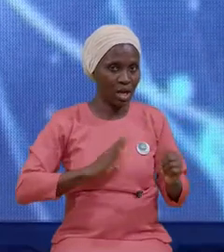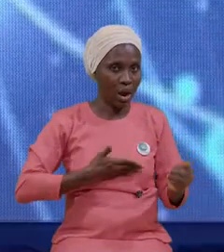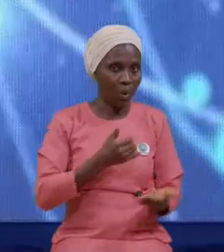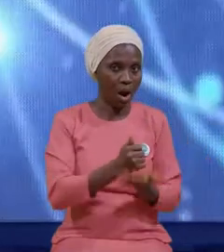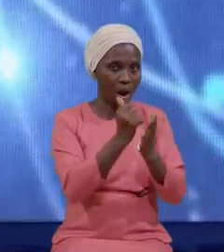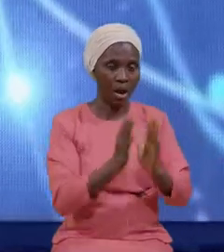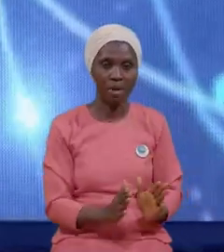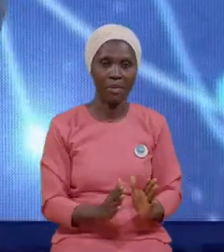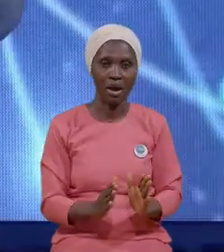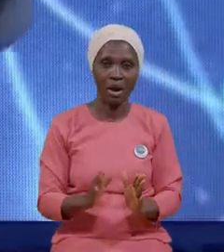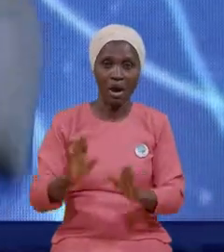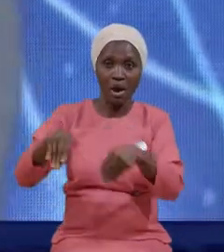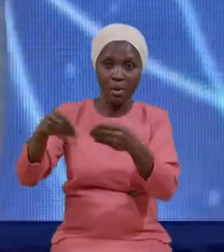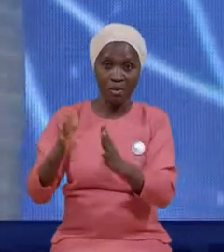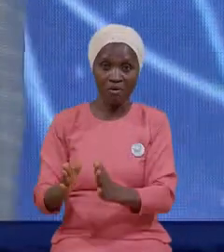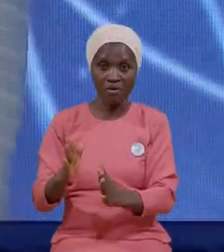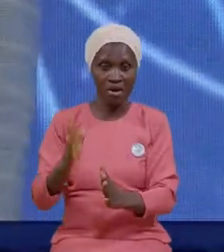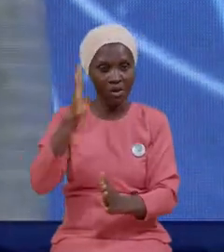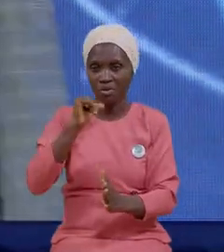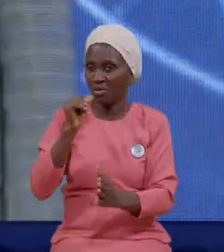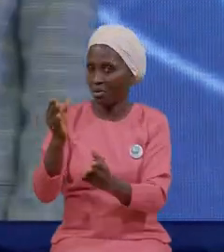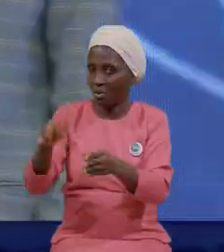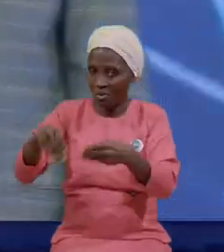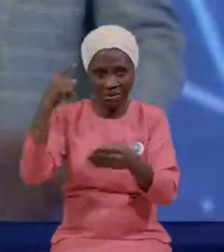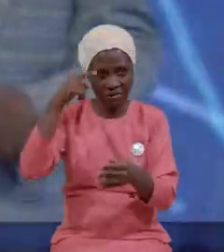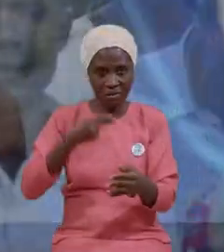cannot provide for us if we don't have peace with them.